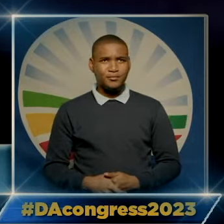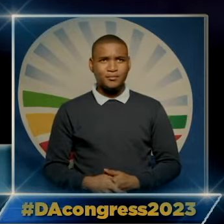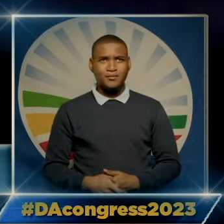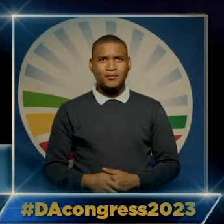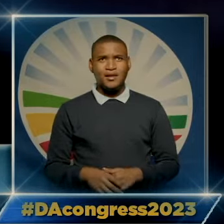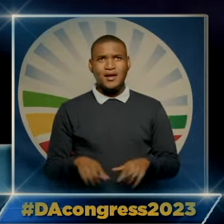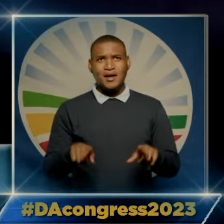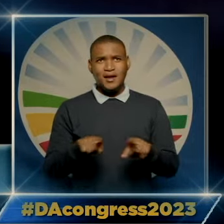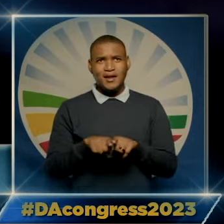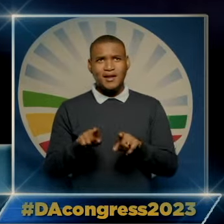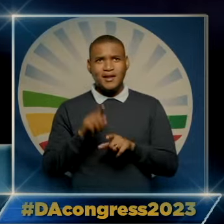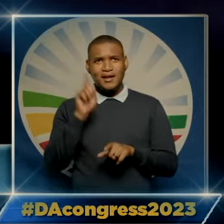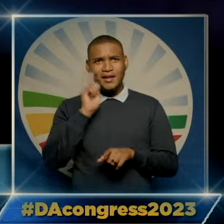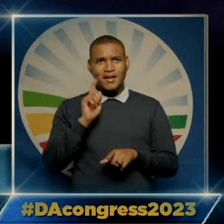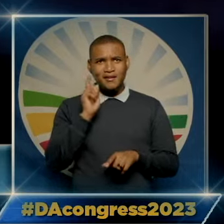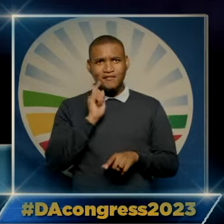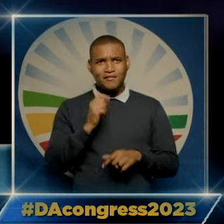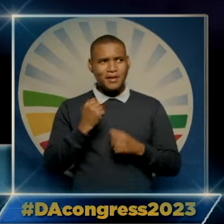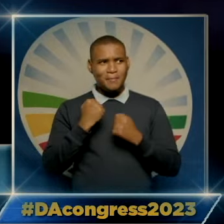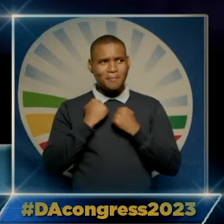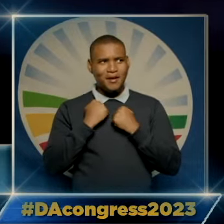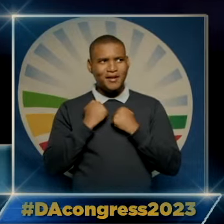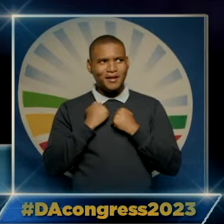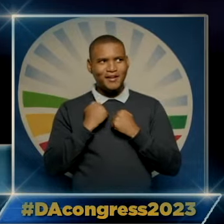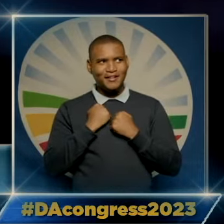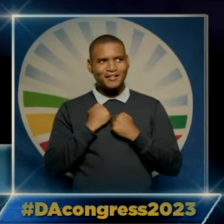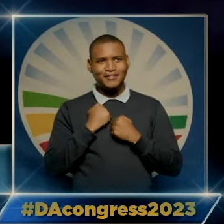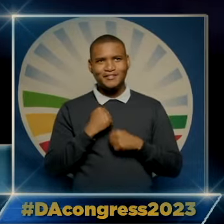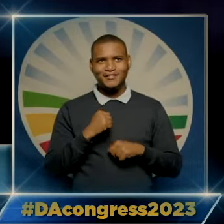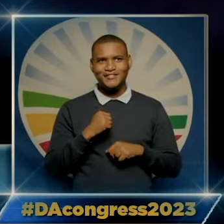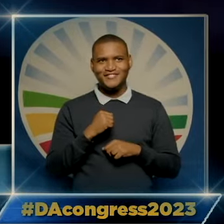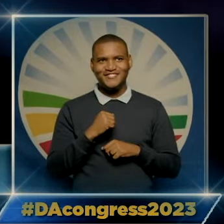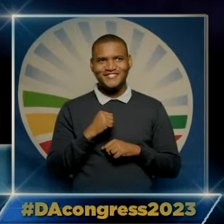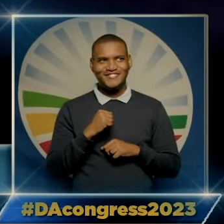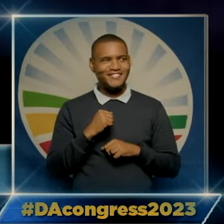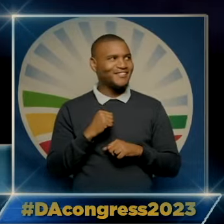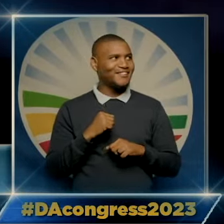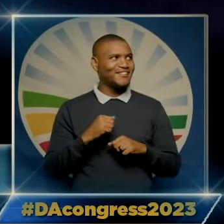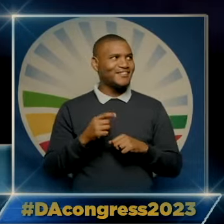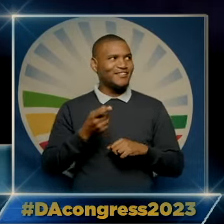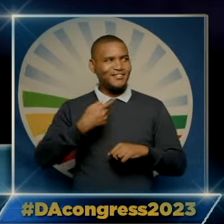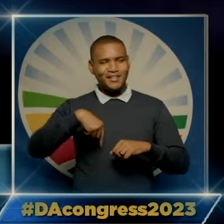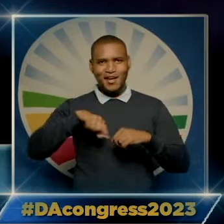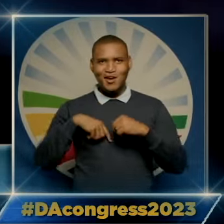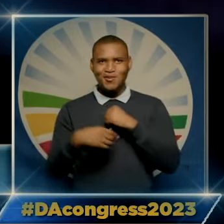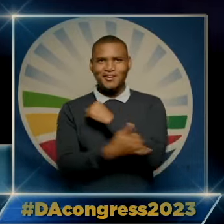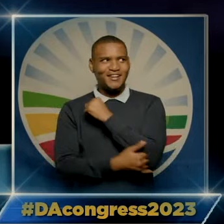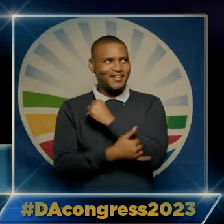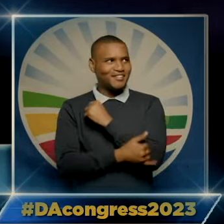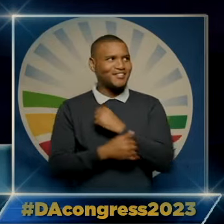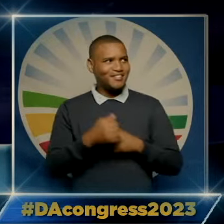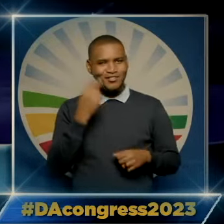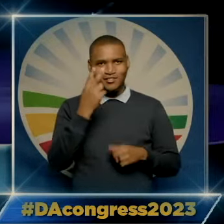And like every parent in South Africa, this has made me look at our country in a whole new way.